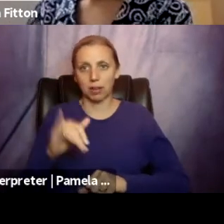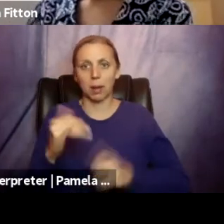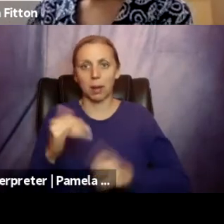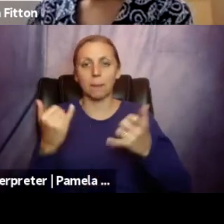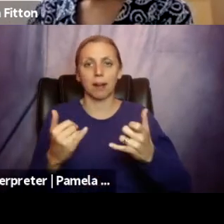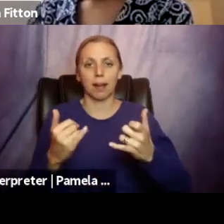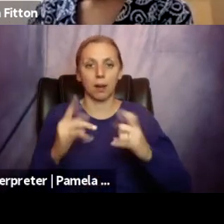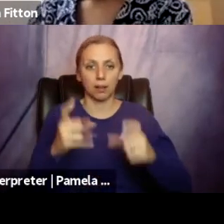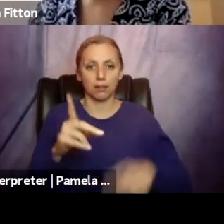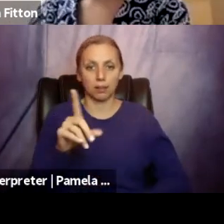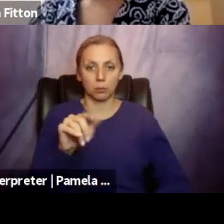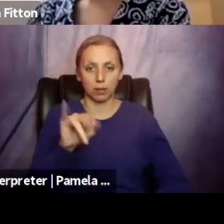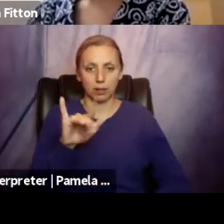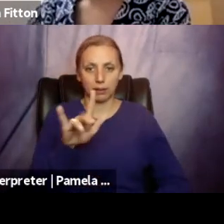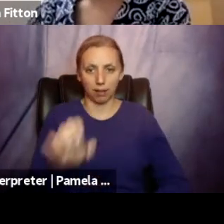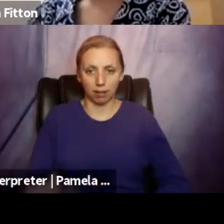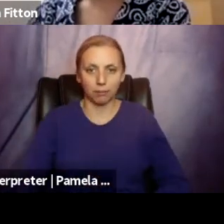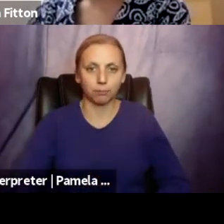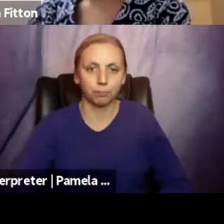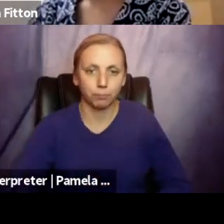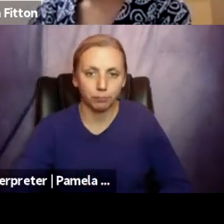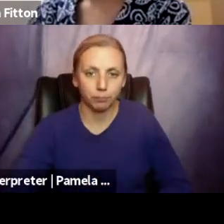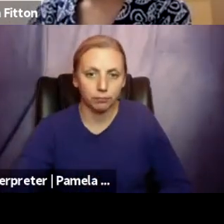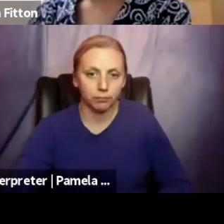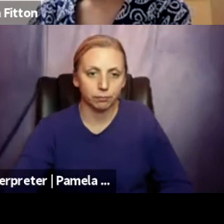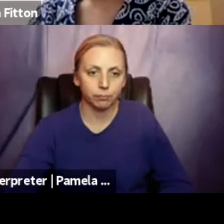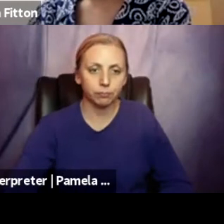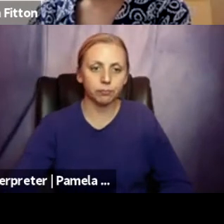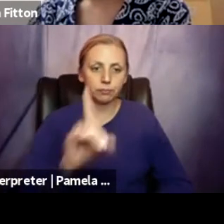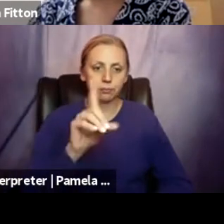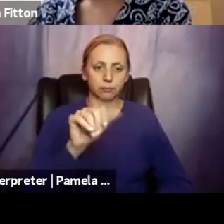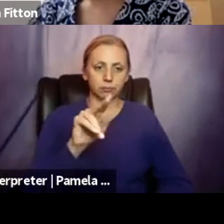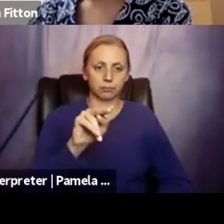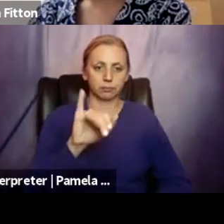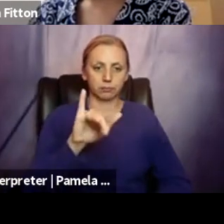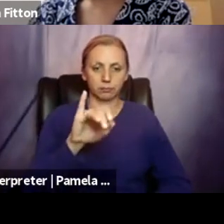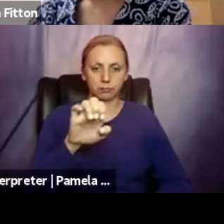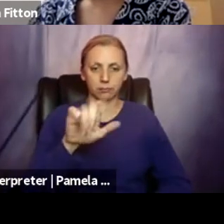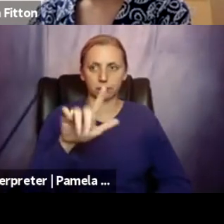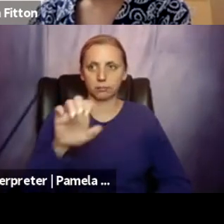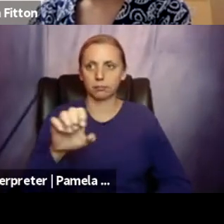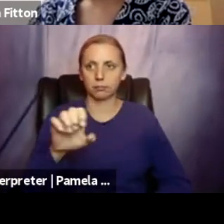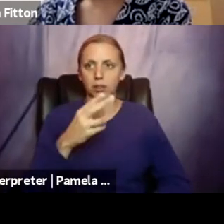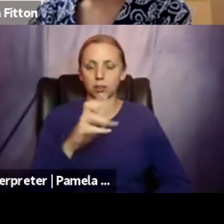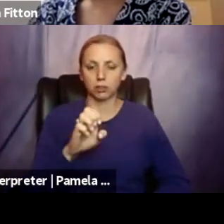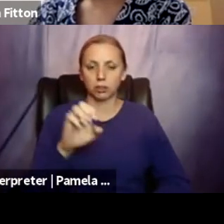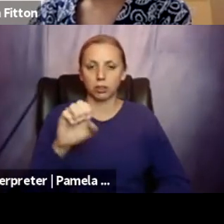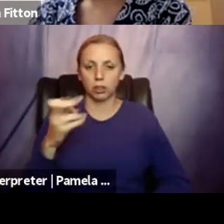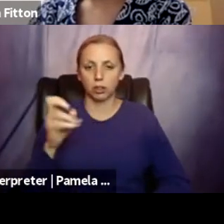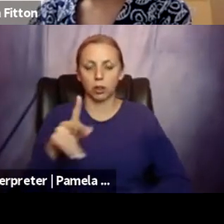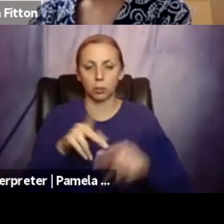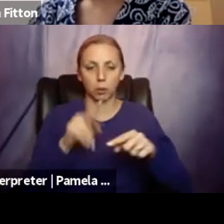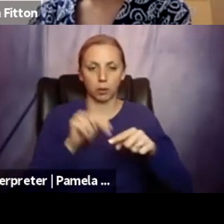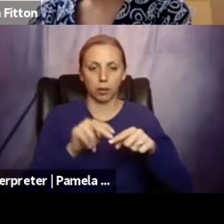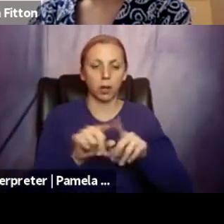Danielle. Thanks, Ami. Hi, this is Danielle, she, her pronouns. I just wanted to also share that a really great